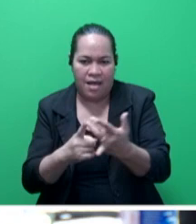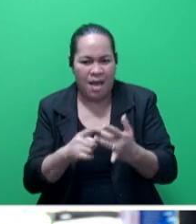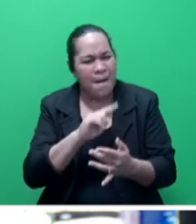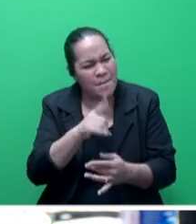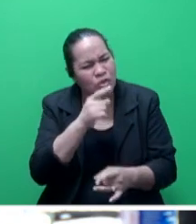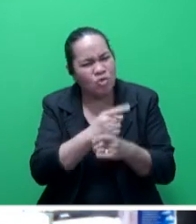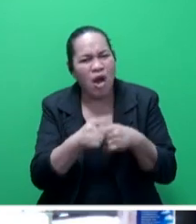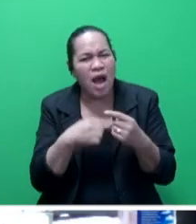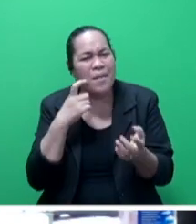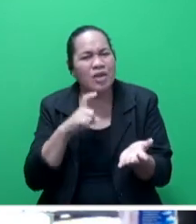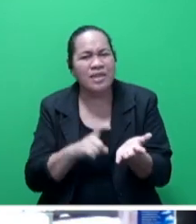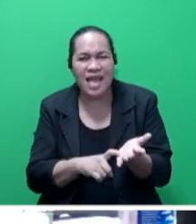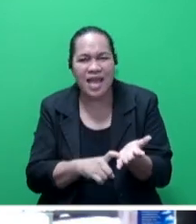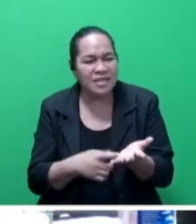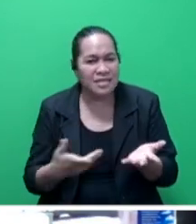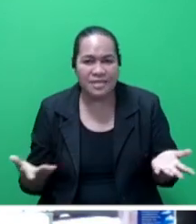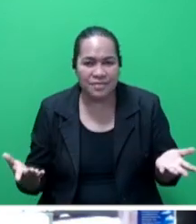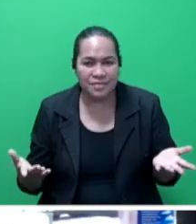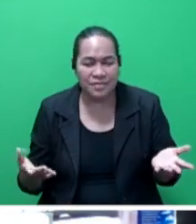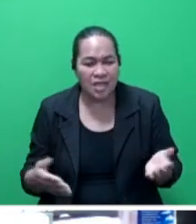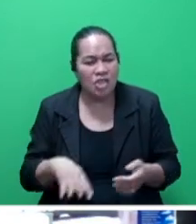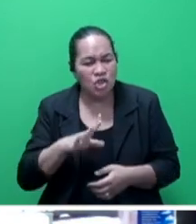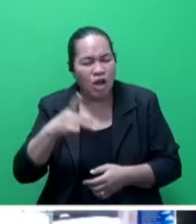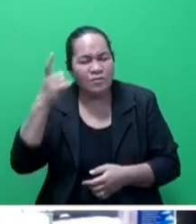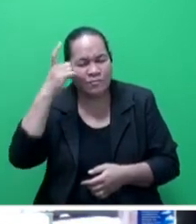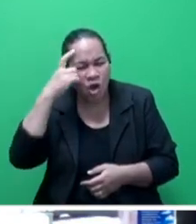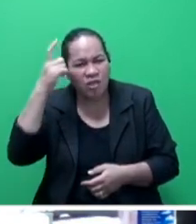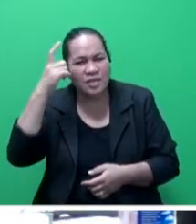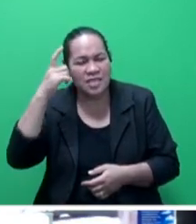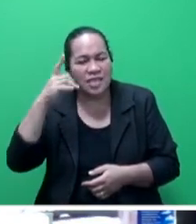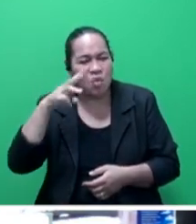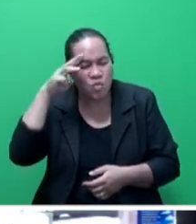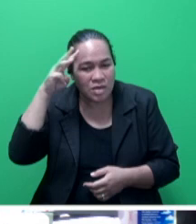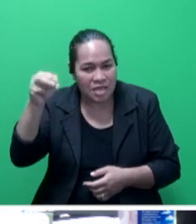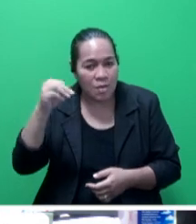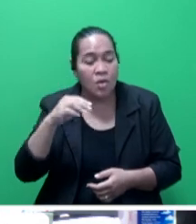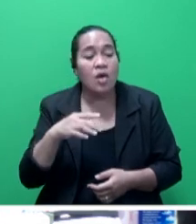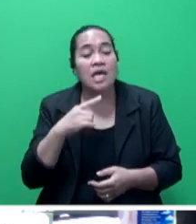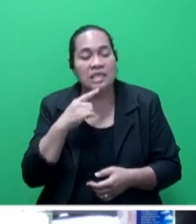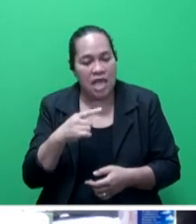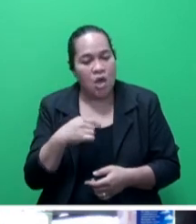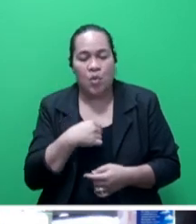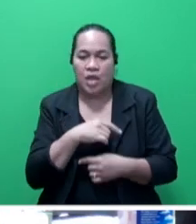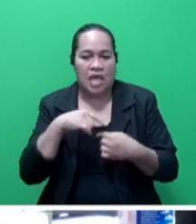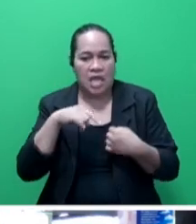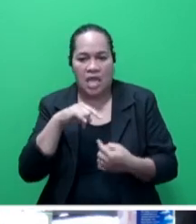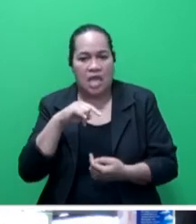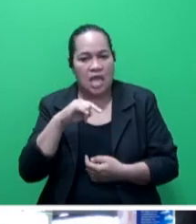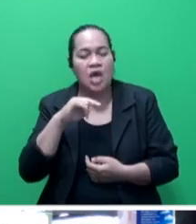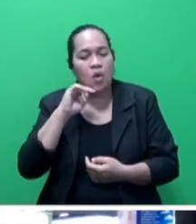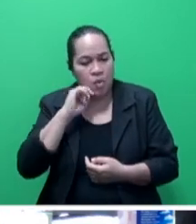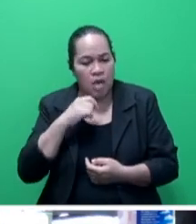the debt, Mr. Speaker, sir. Logic and common sense will tell us that we will just